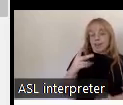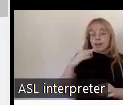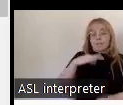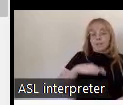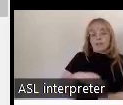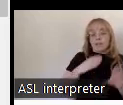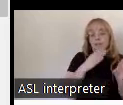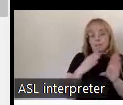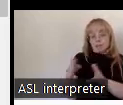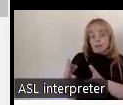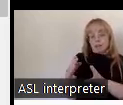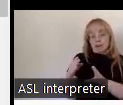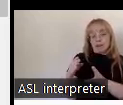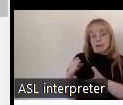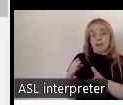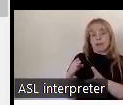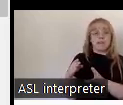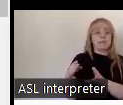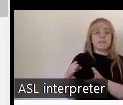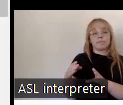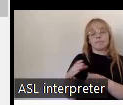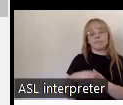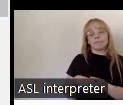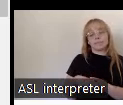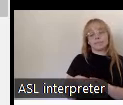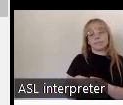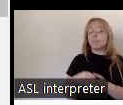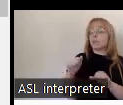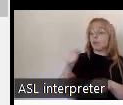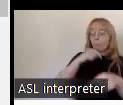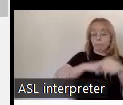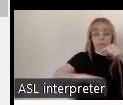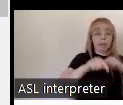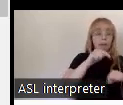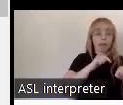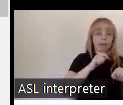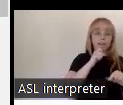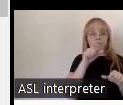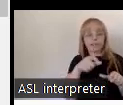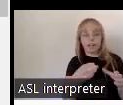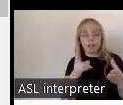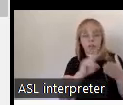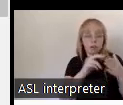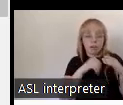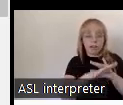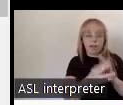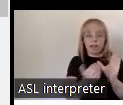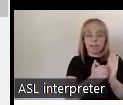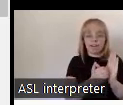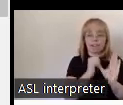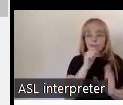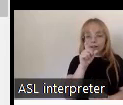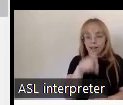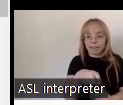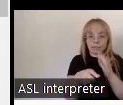planning paths. We would still be able to go back and not have to log in again to go to HB 101 or DB